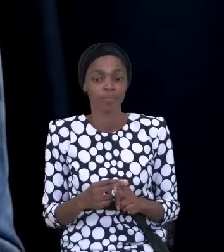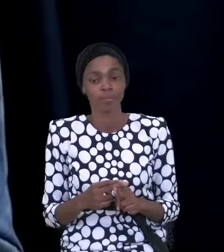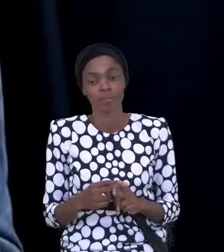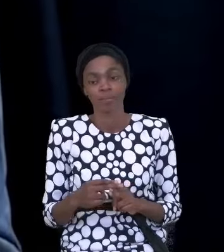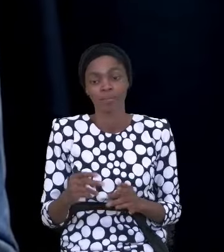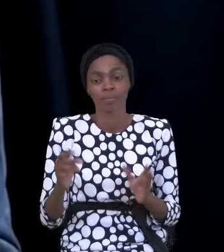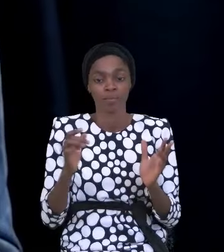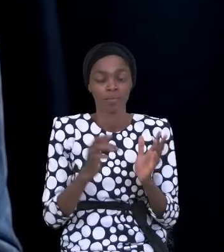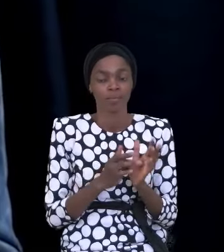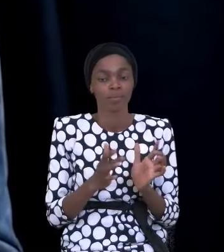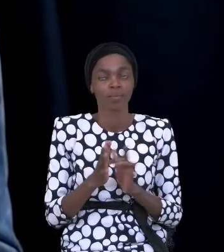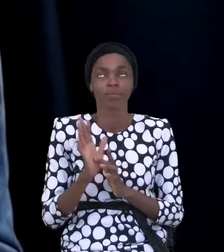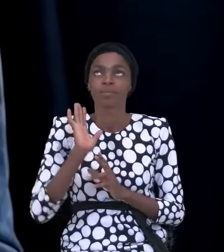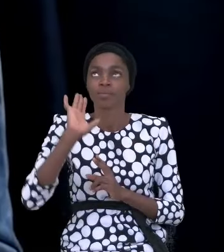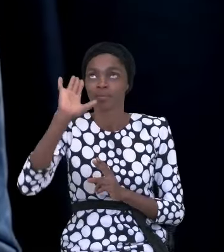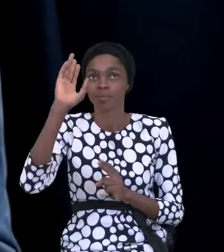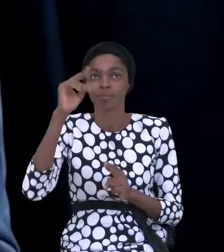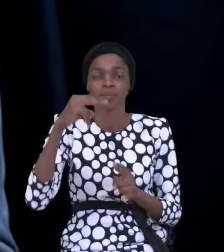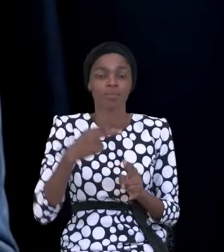Jesus, your